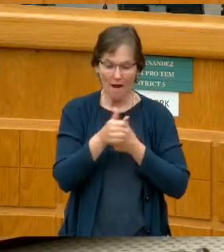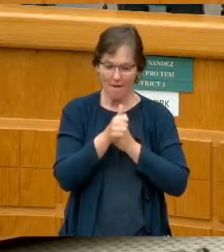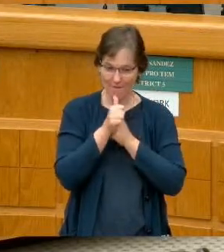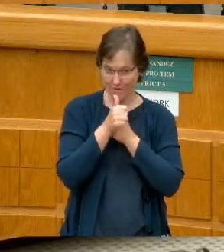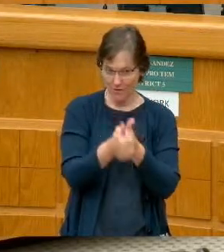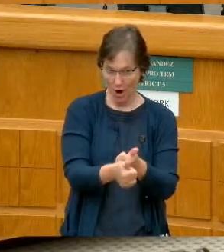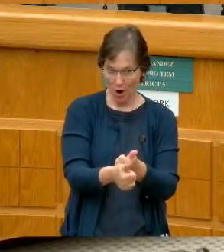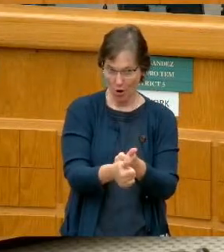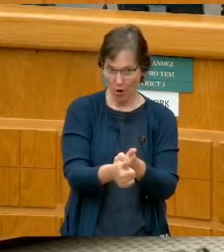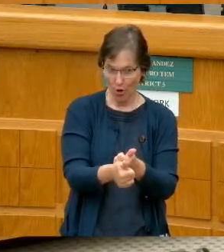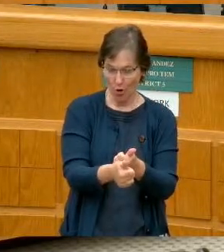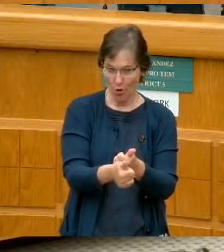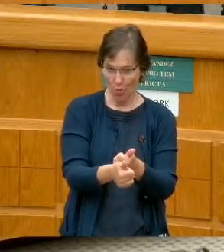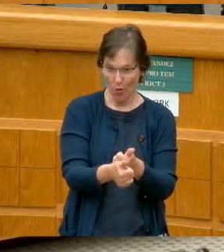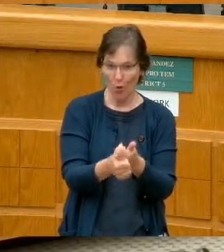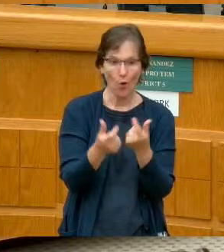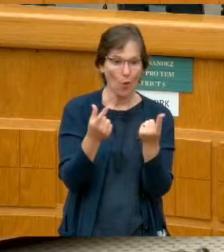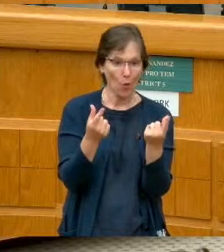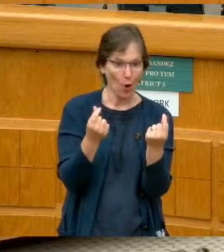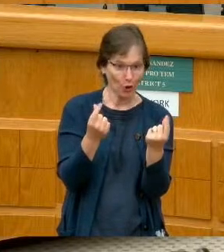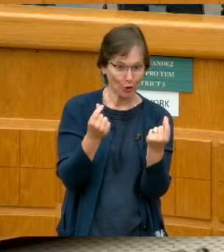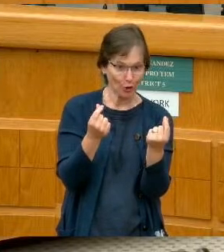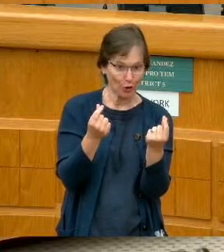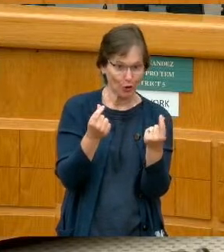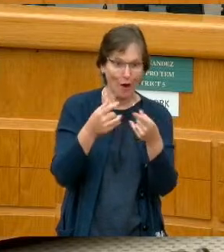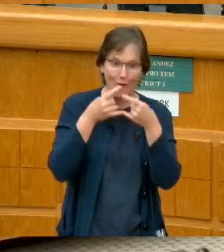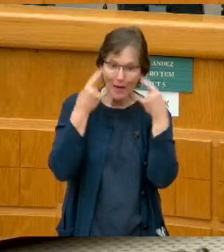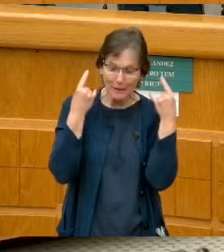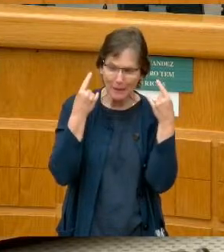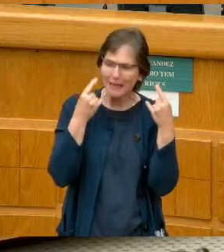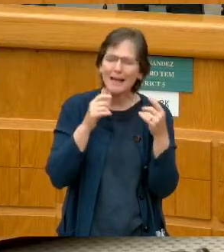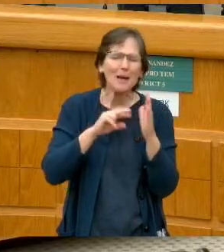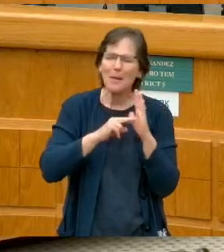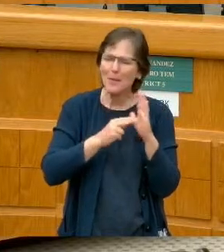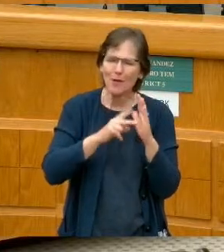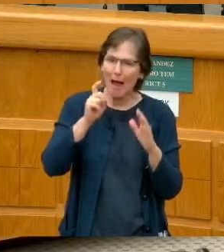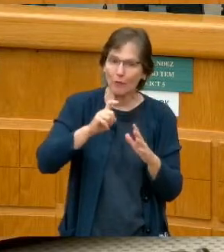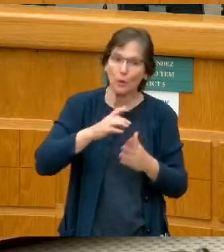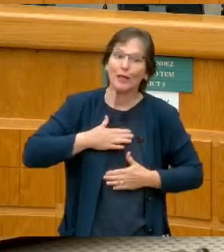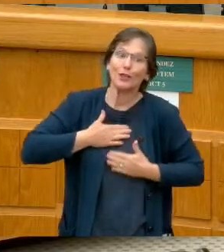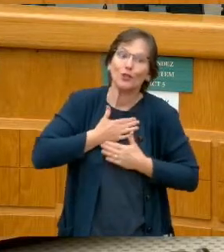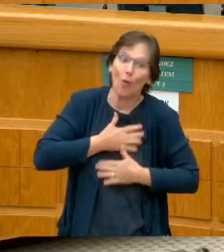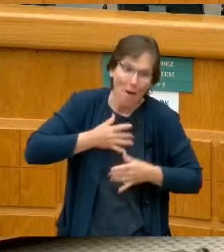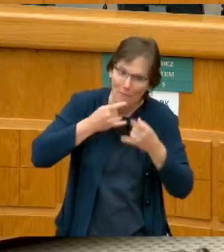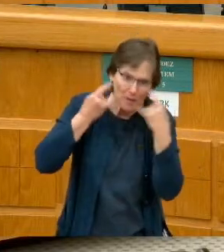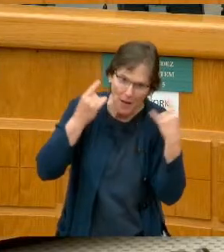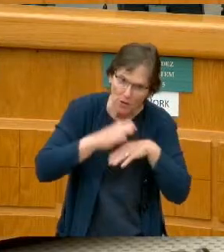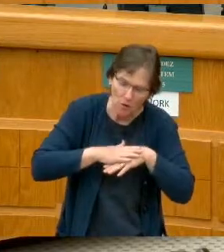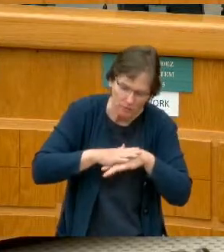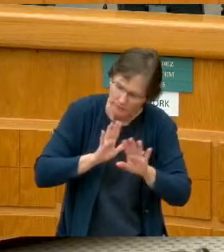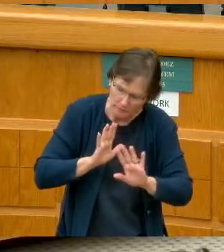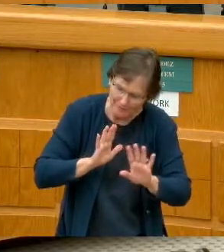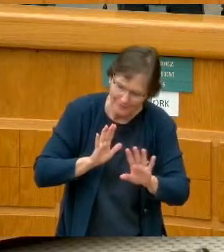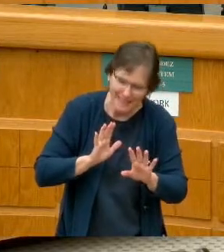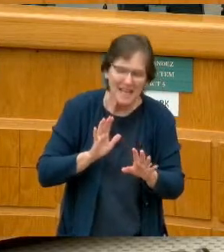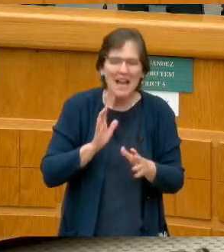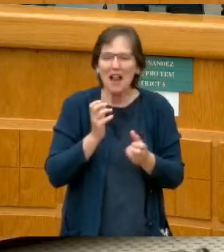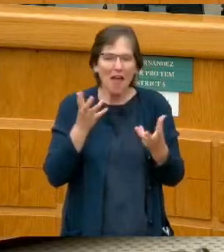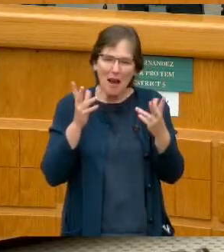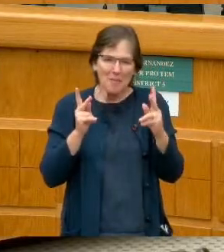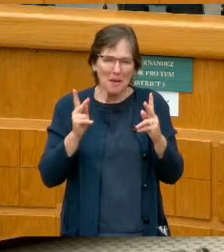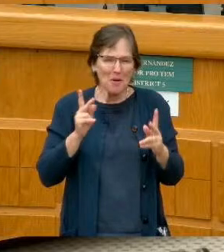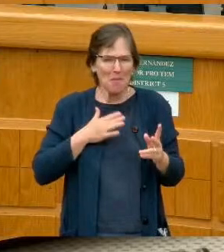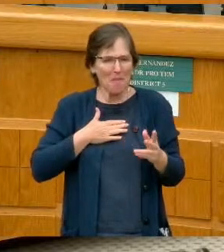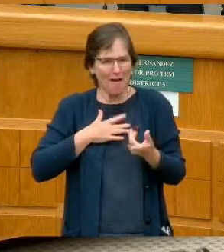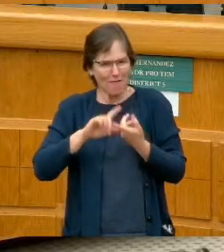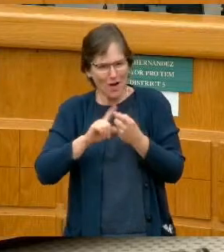of wearing a face mask. Doesn't mean you have to like wearing a face mask. There's a lot of people I know, friends of mine,